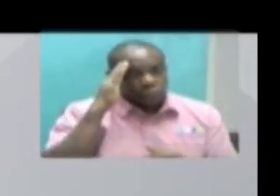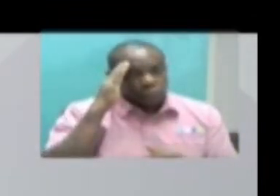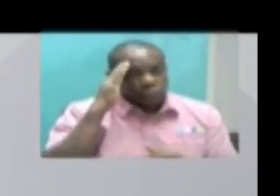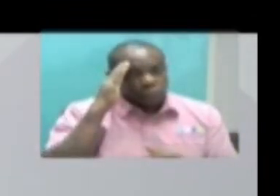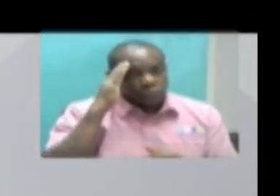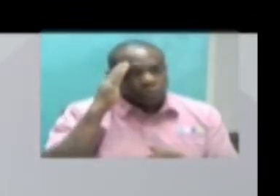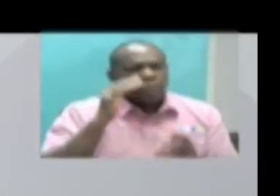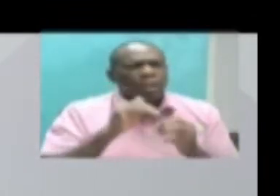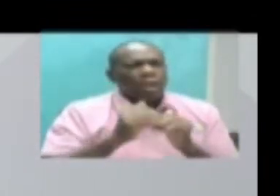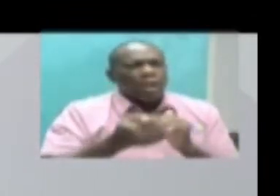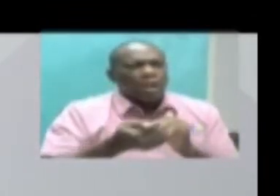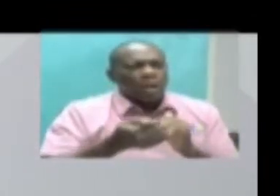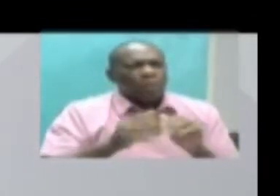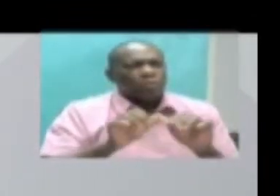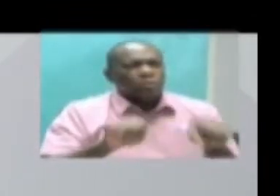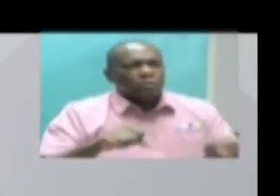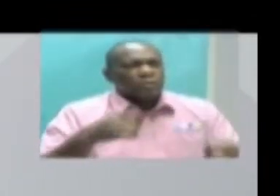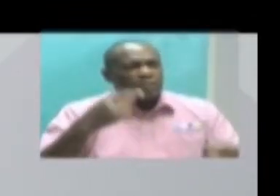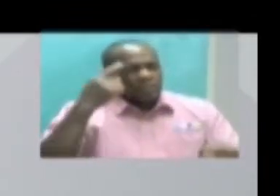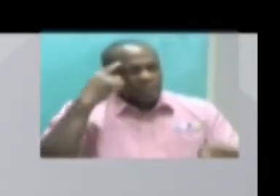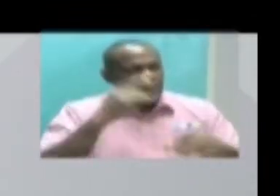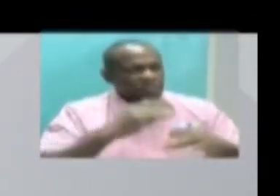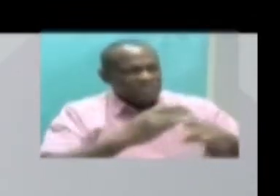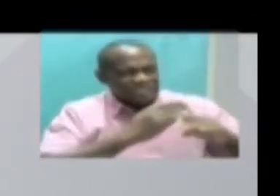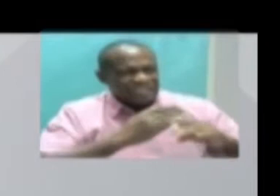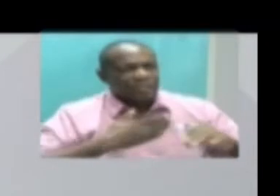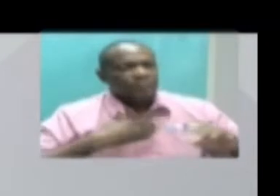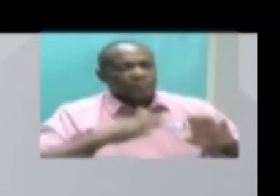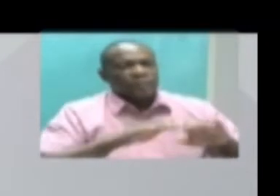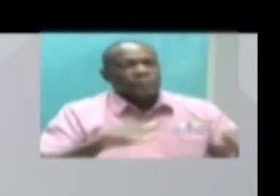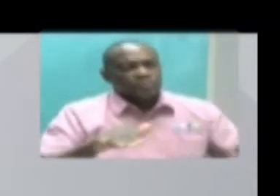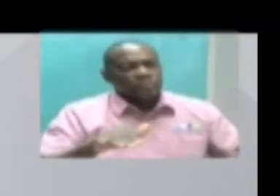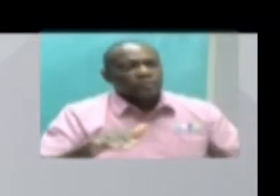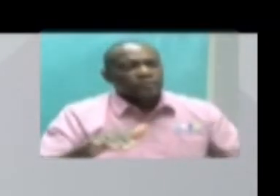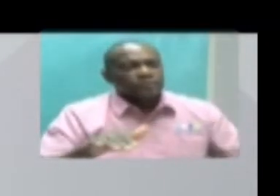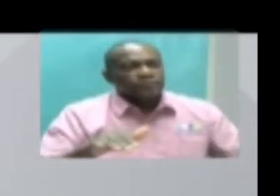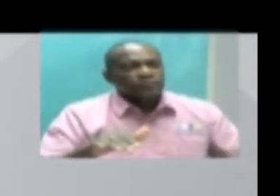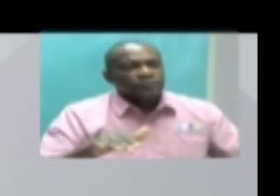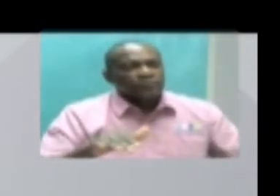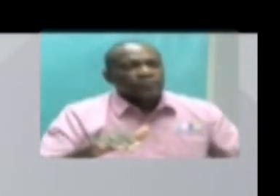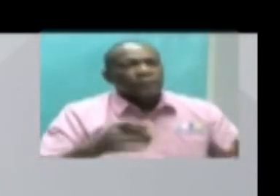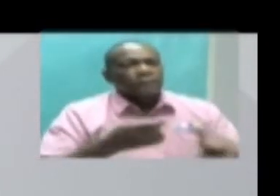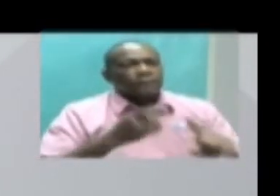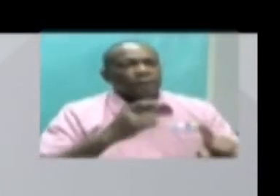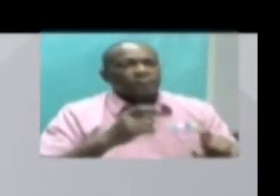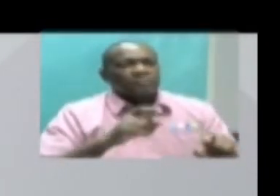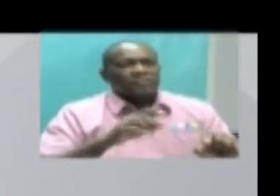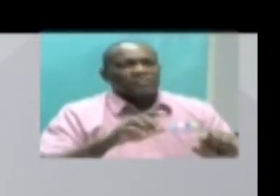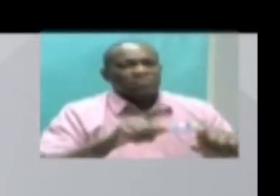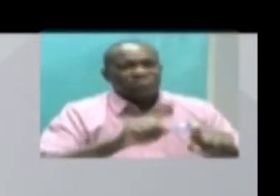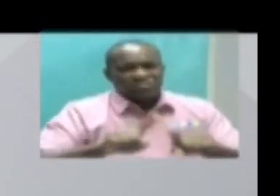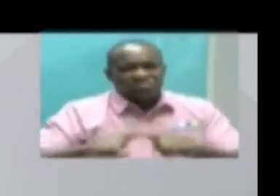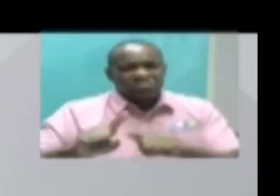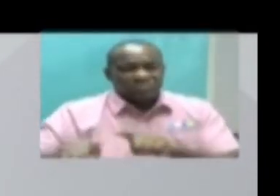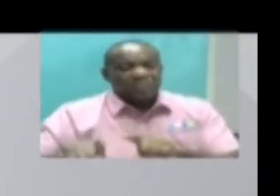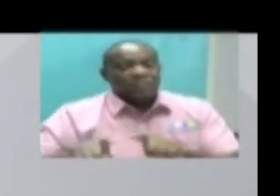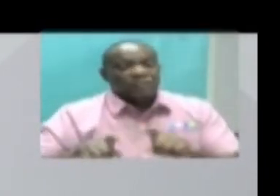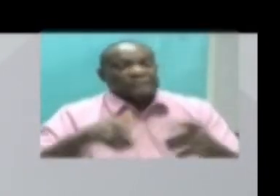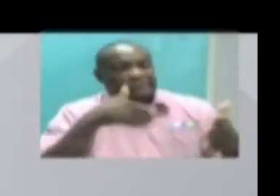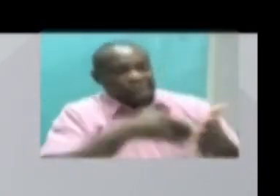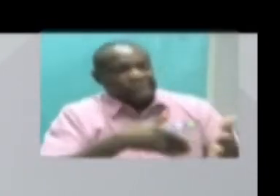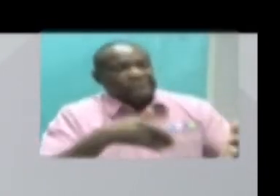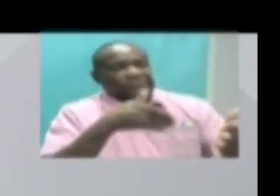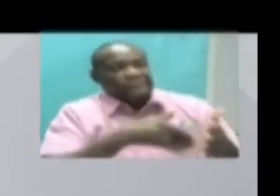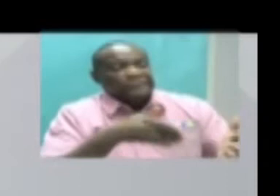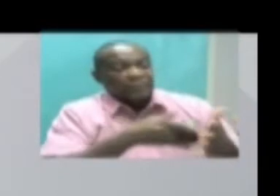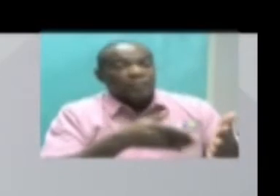protect my children with this onslaught of attacks coming to our young people? Because they have to be online. I remember